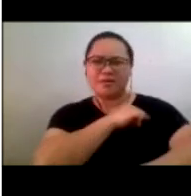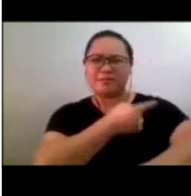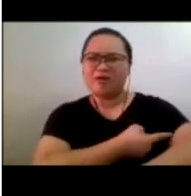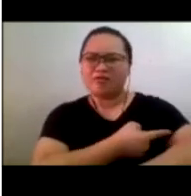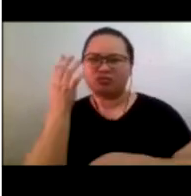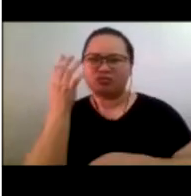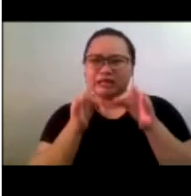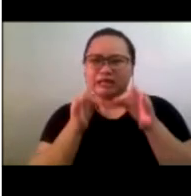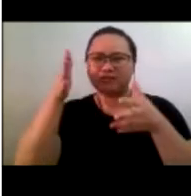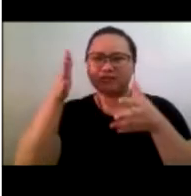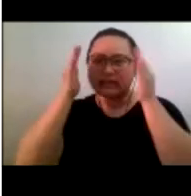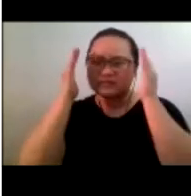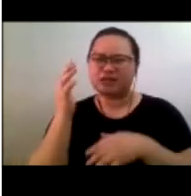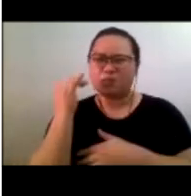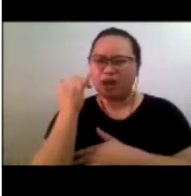what she says.